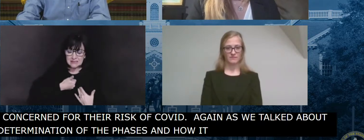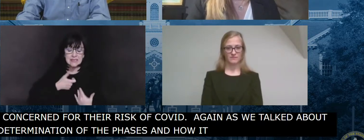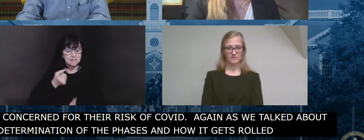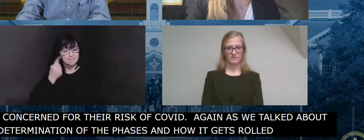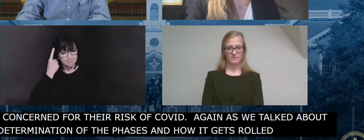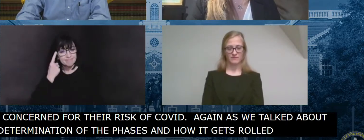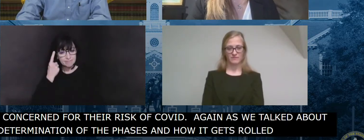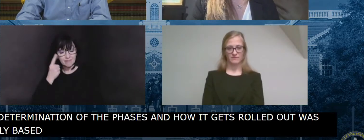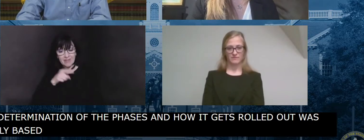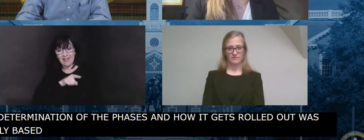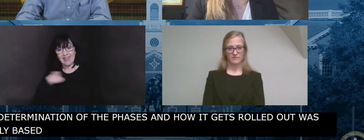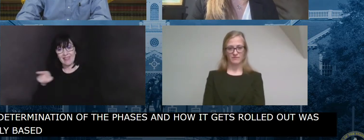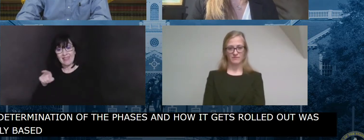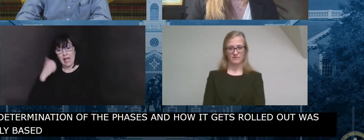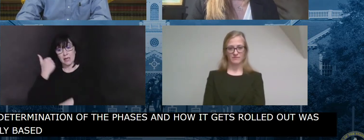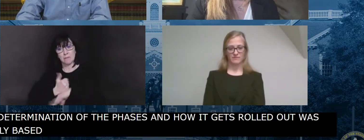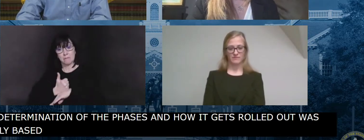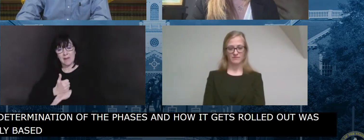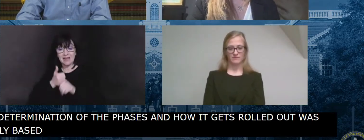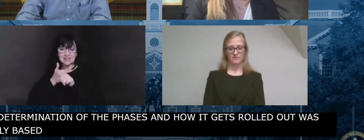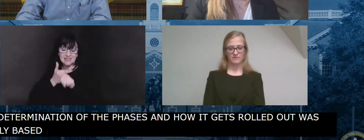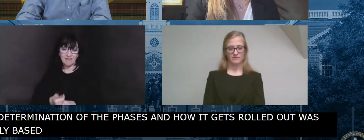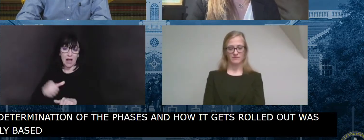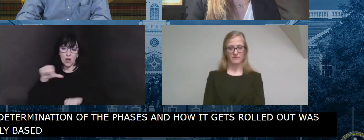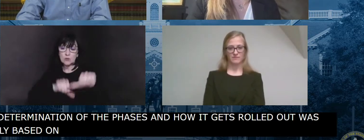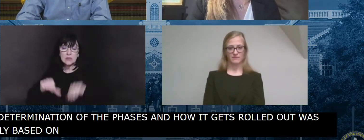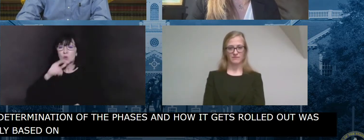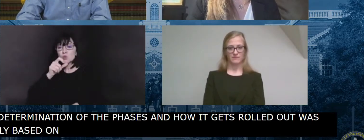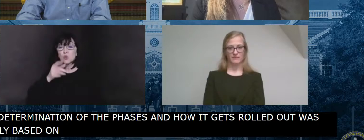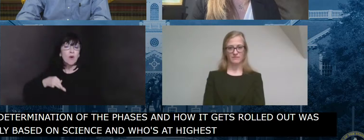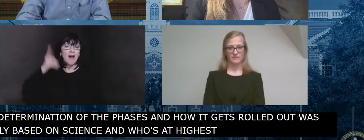on science and who's at highest risk and